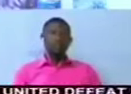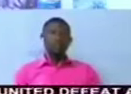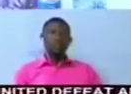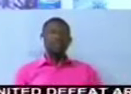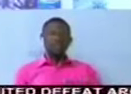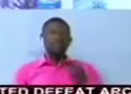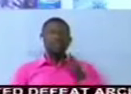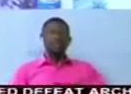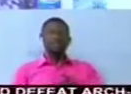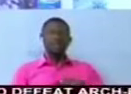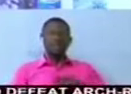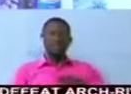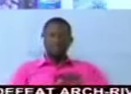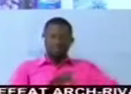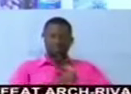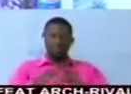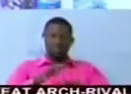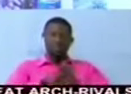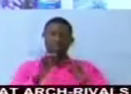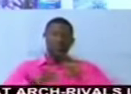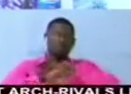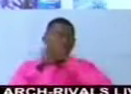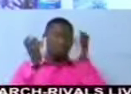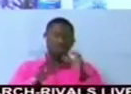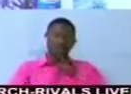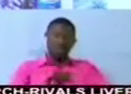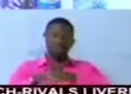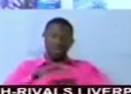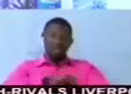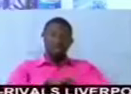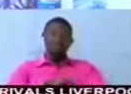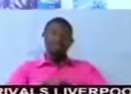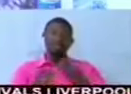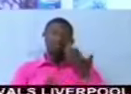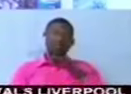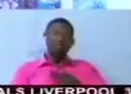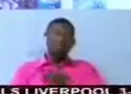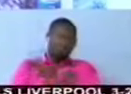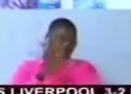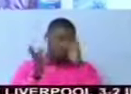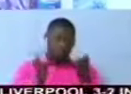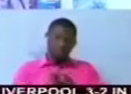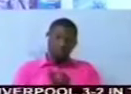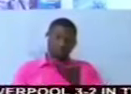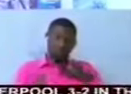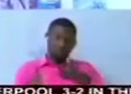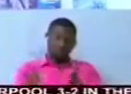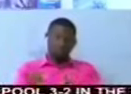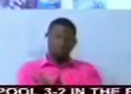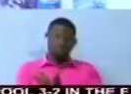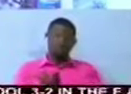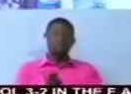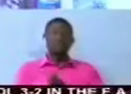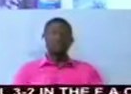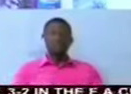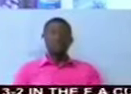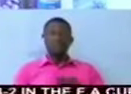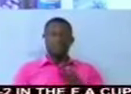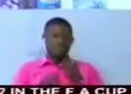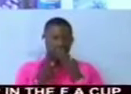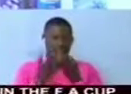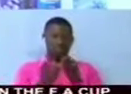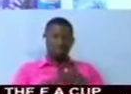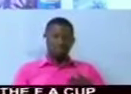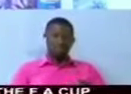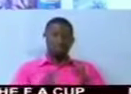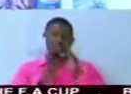that's the time they took off all the handcuffs from all of them. So ñu ne nañ leen yobbu ci cell bi. So they said let them take